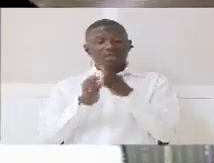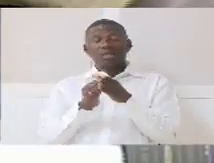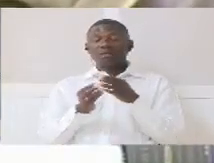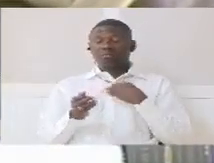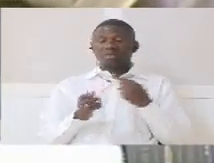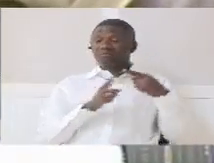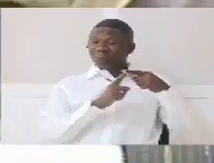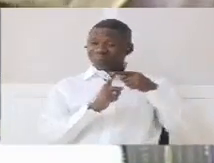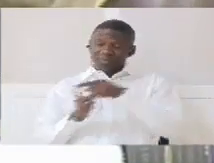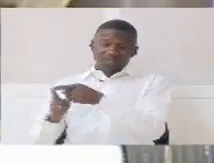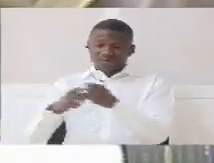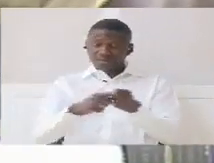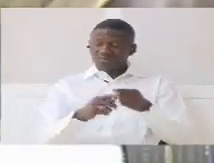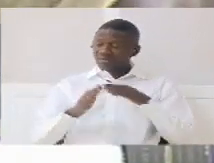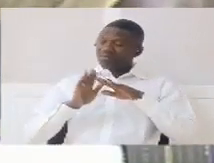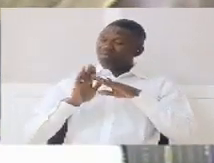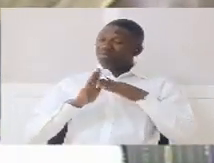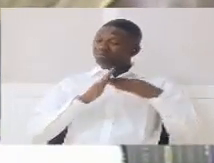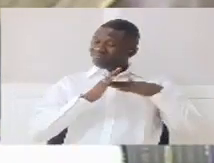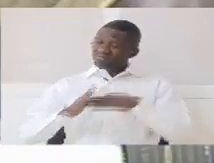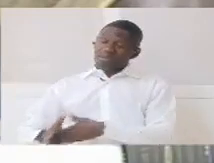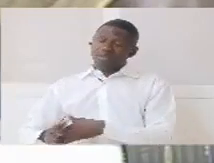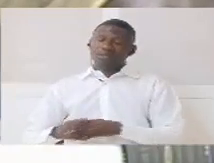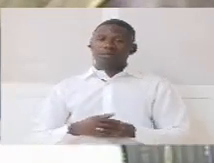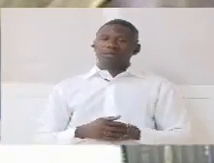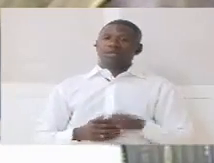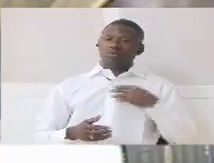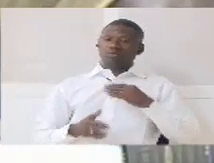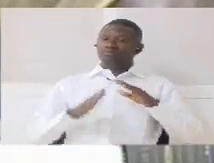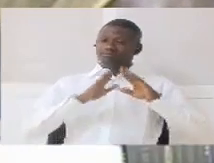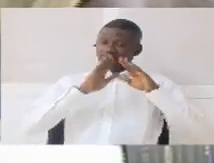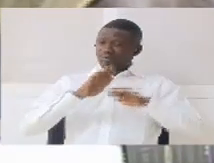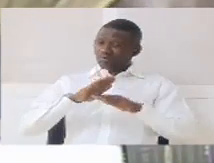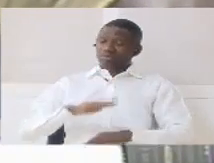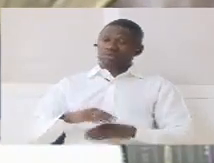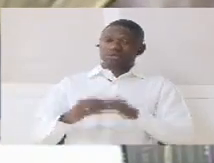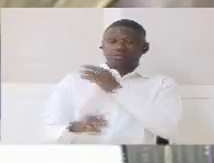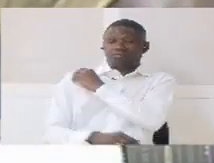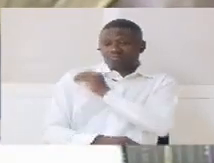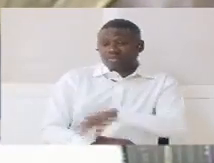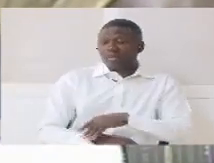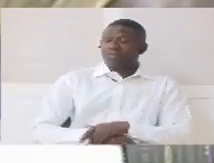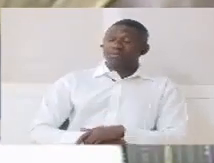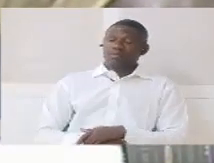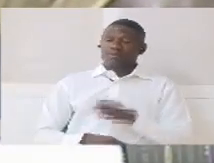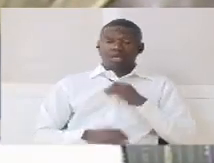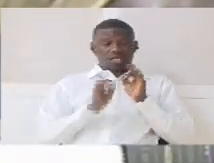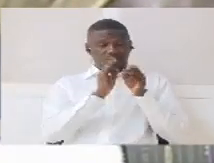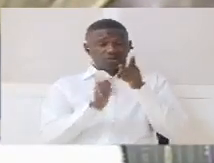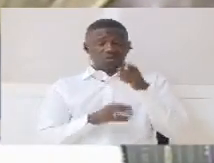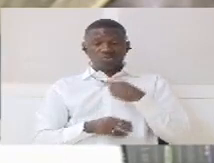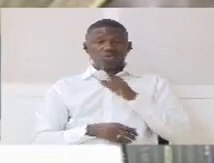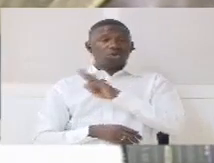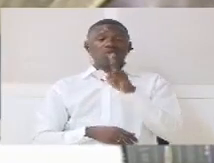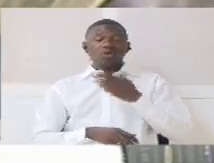his administration. So I've been demoted. And that he would demote me. I'm a commission officer. I told him that you don't have the powers because I am a